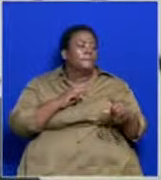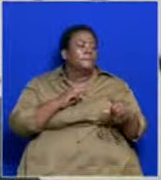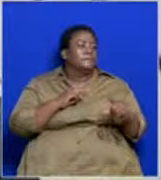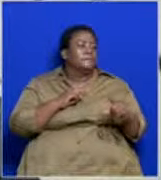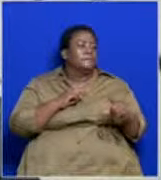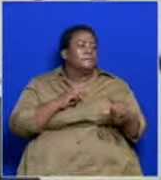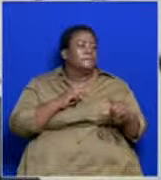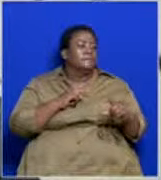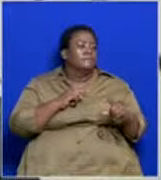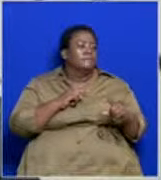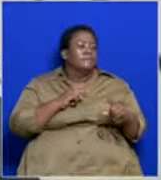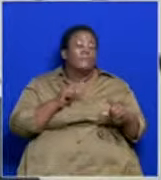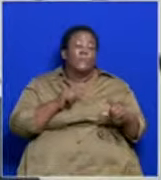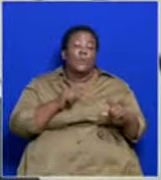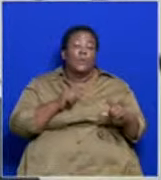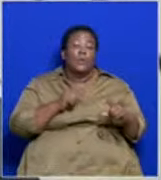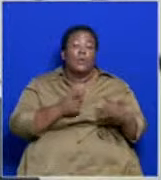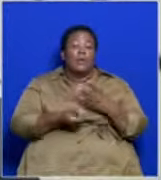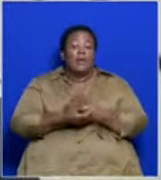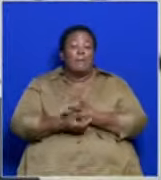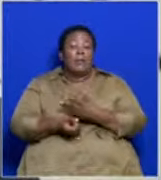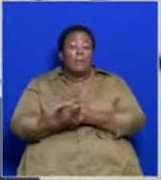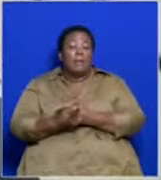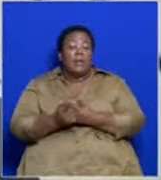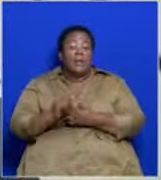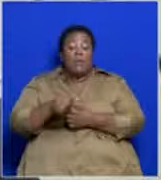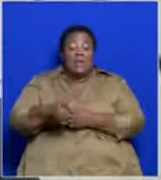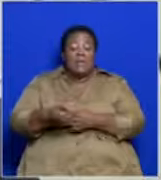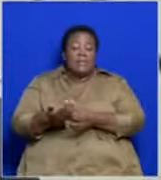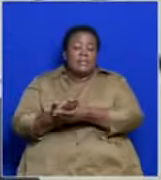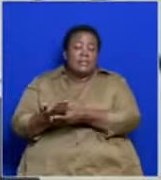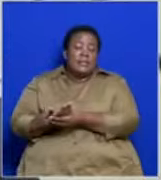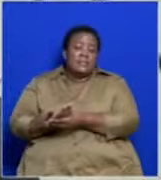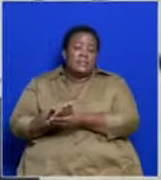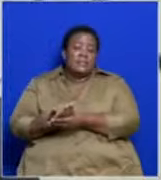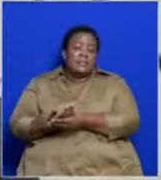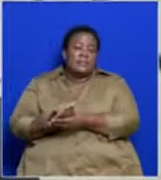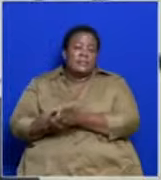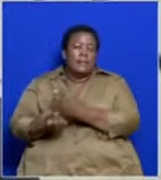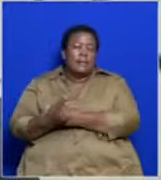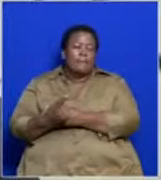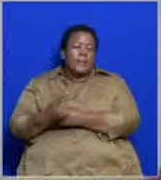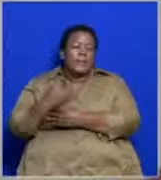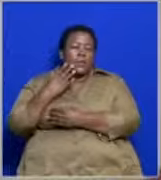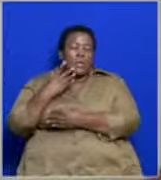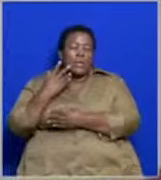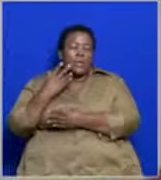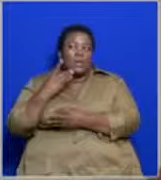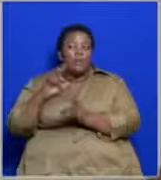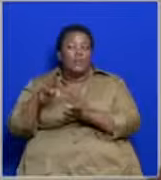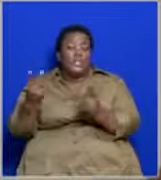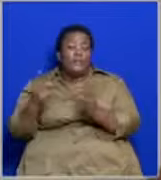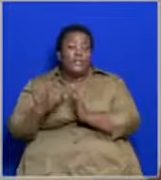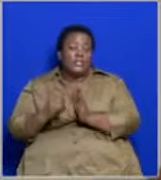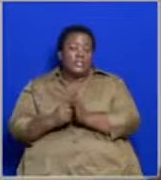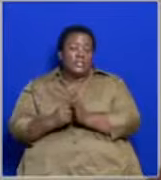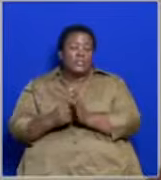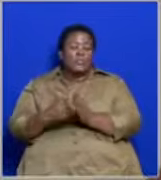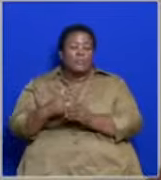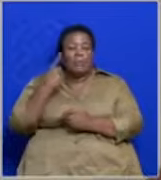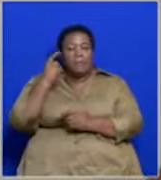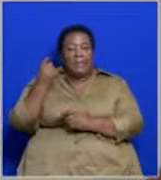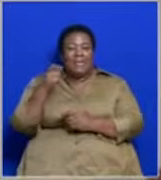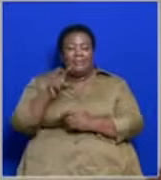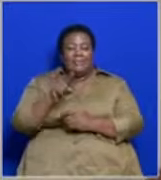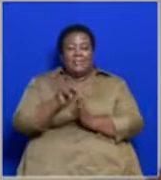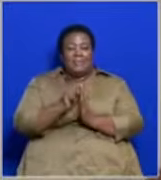event, the next case occurs on a different date. So I believe this statement is